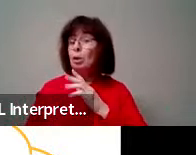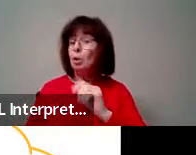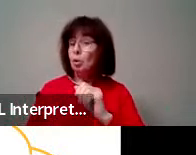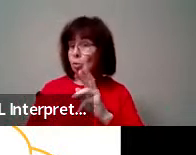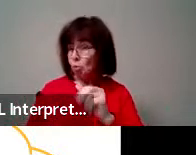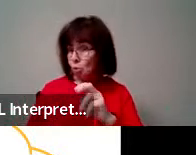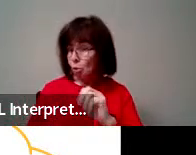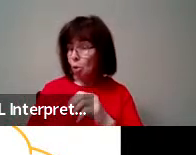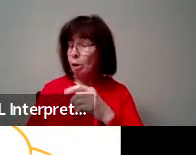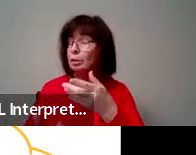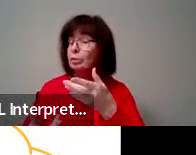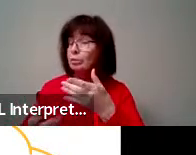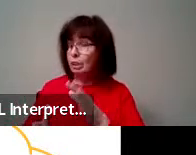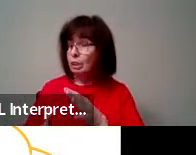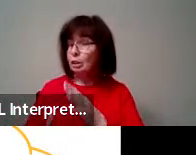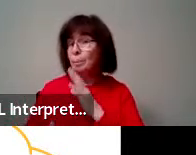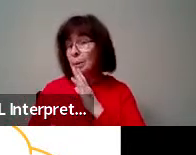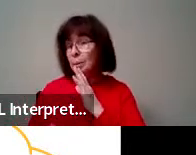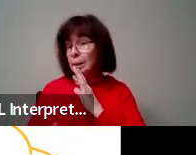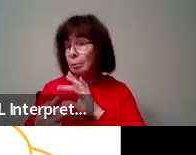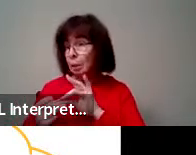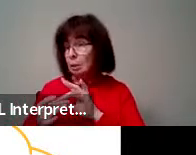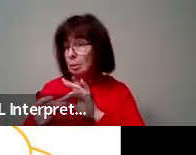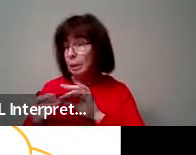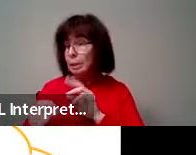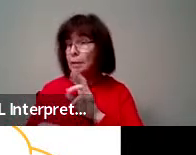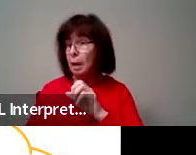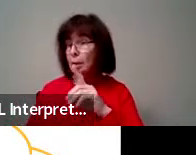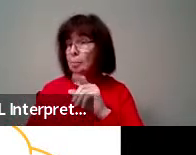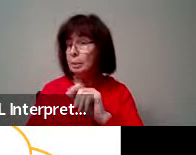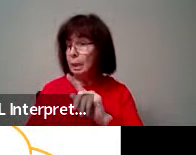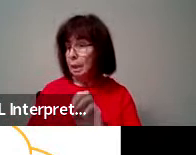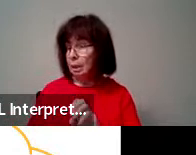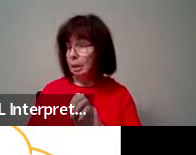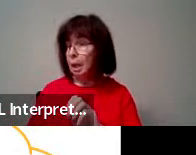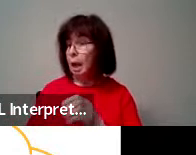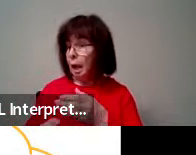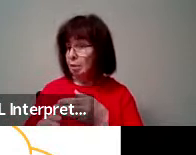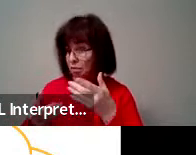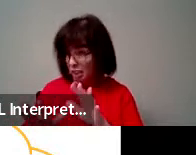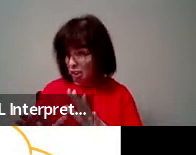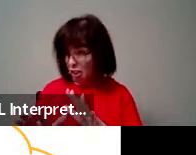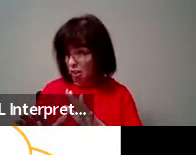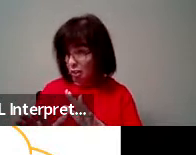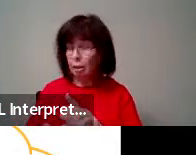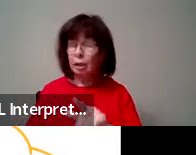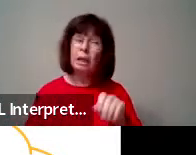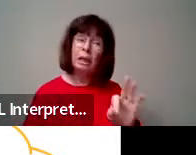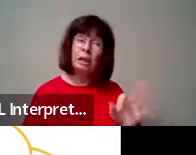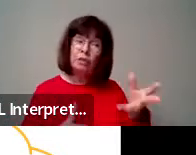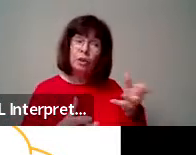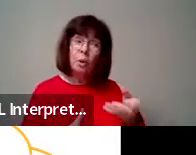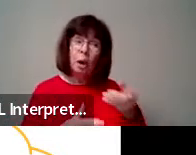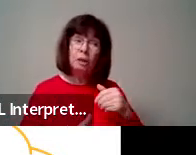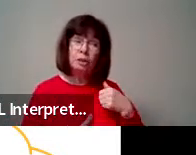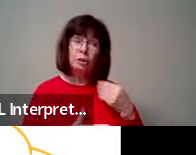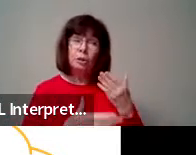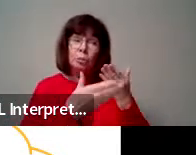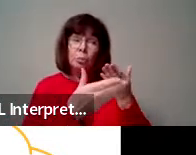the update from the partner who sent in the update, if you want to provide an update on work you're doing right